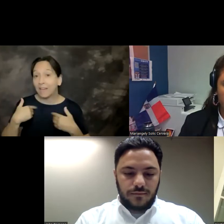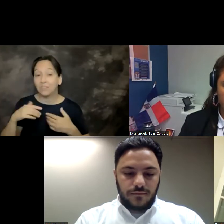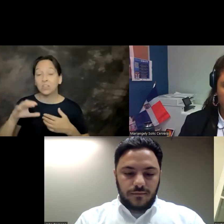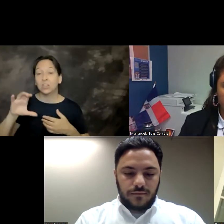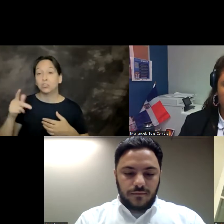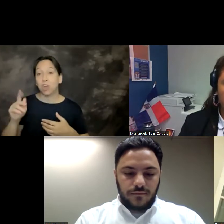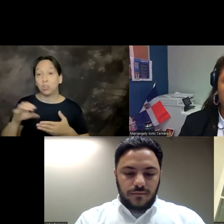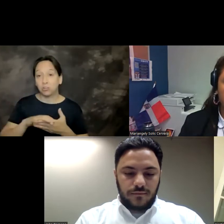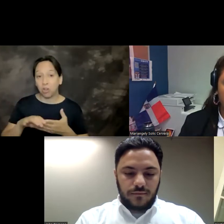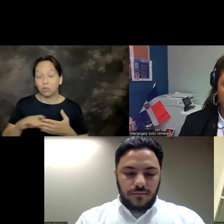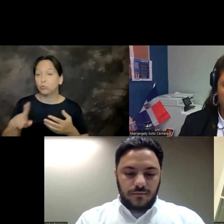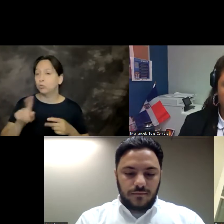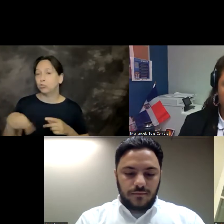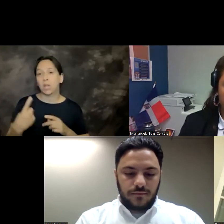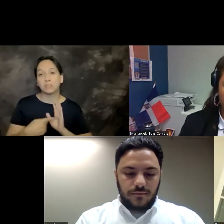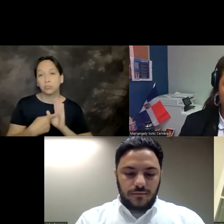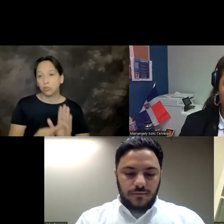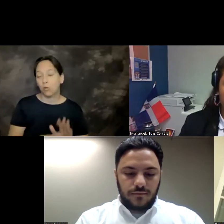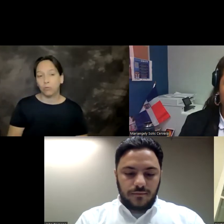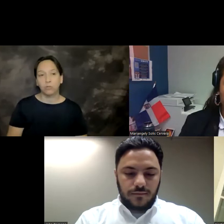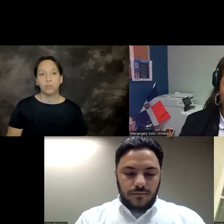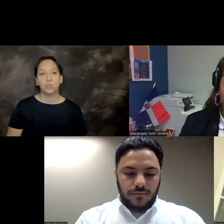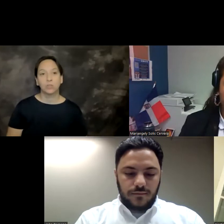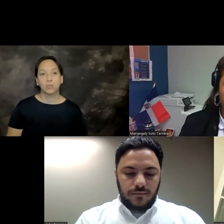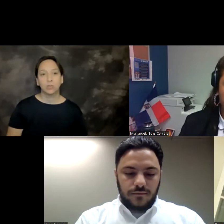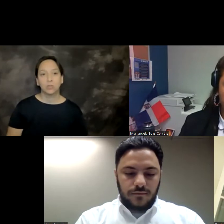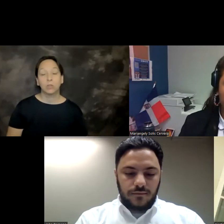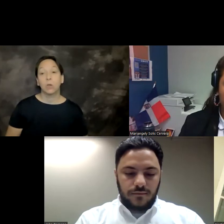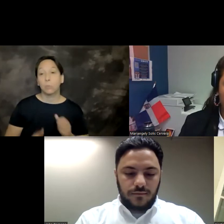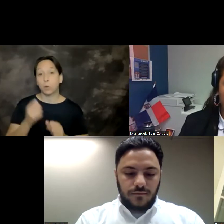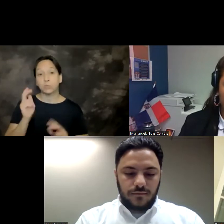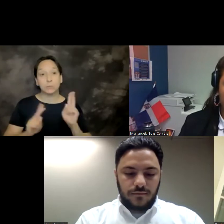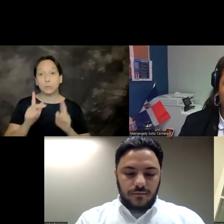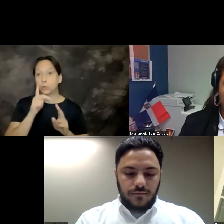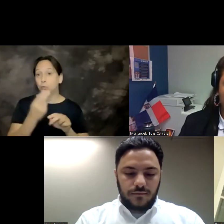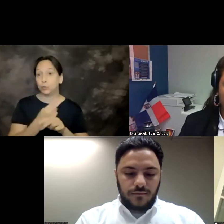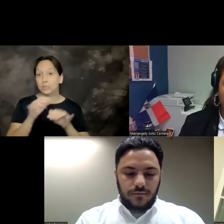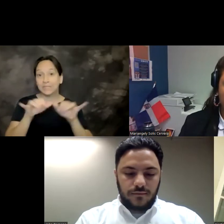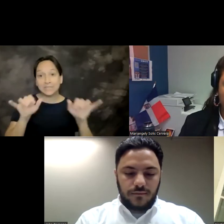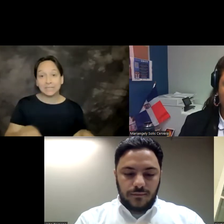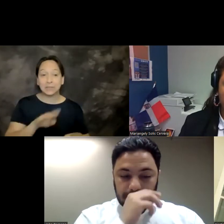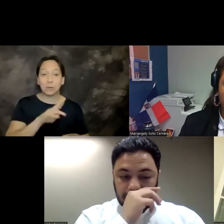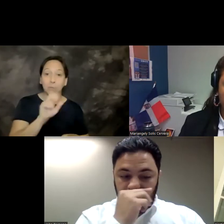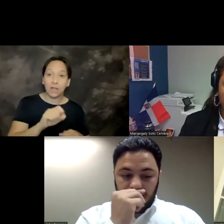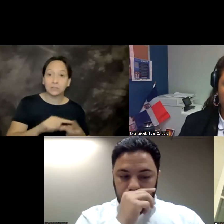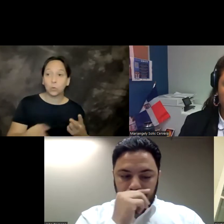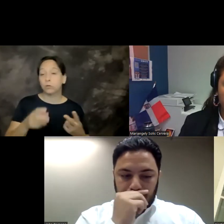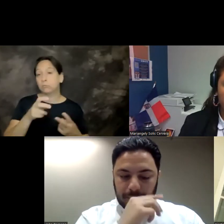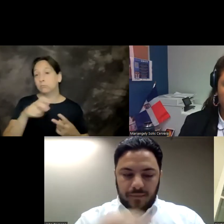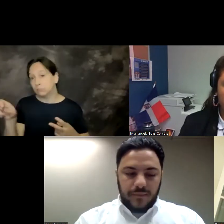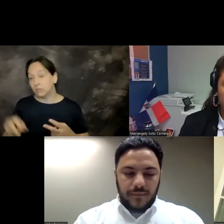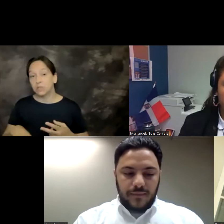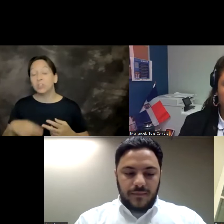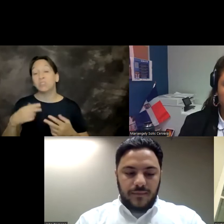to a Charlie card to just show that in the station. So, you know, the vast majority of the people that use the system, whether it's a bus or want to make a connection, use a Charlie